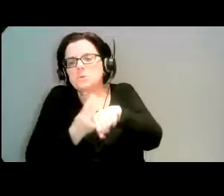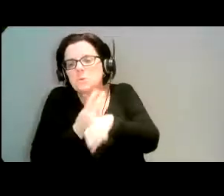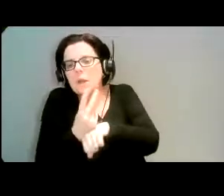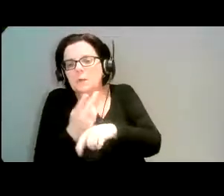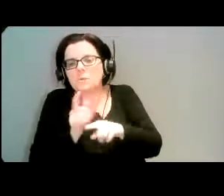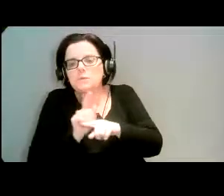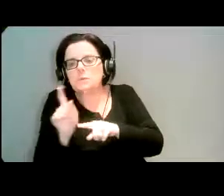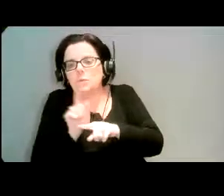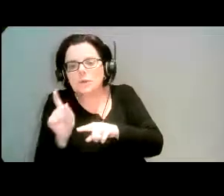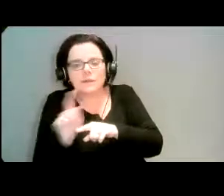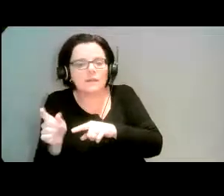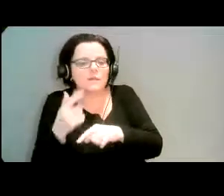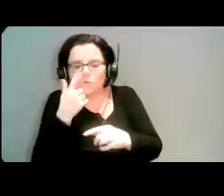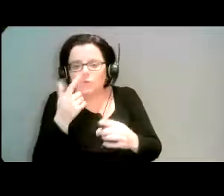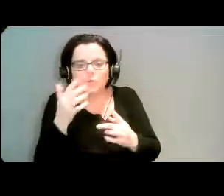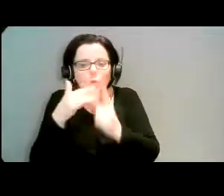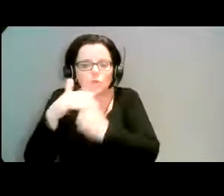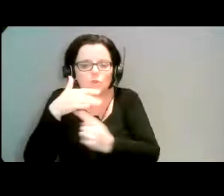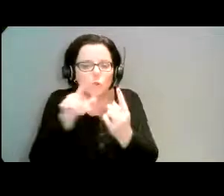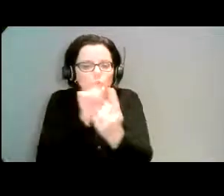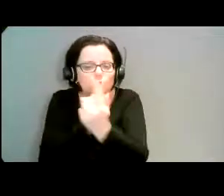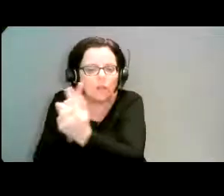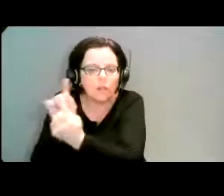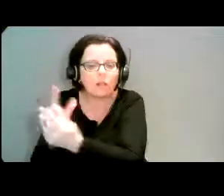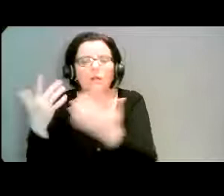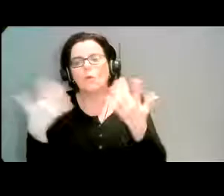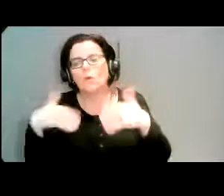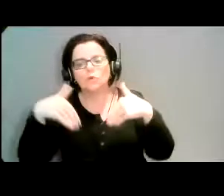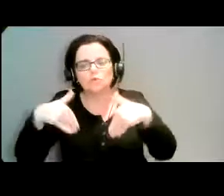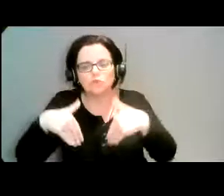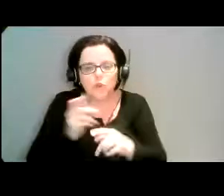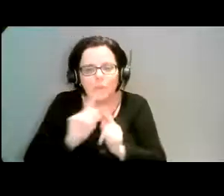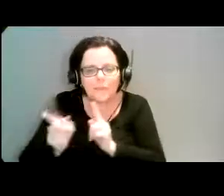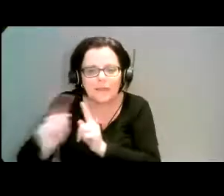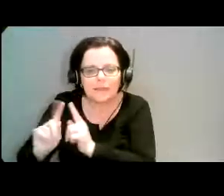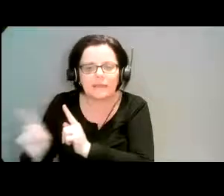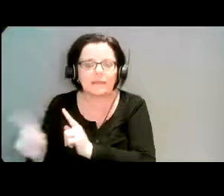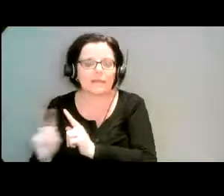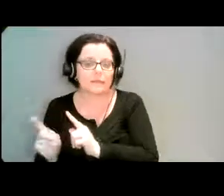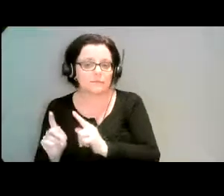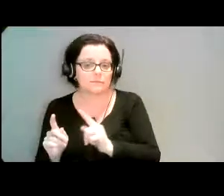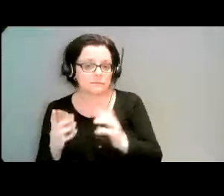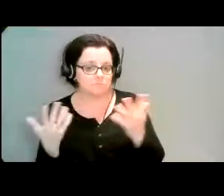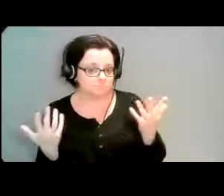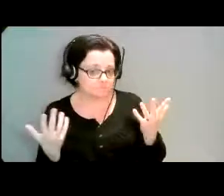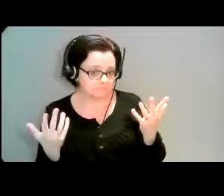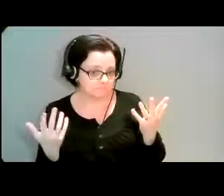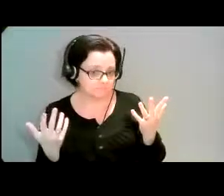all your social interaction and shopping and so on. So